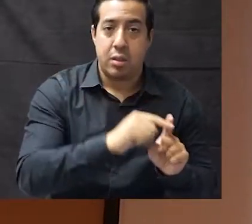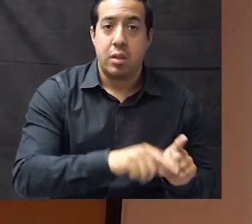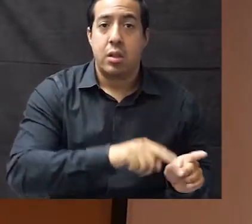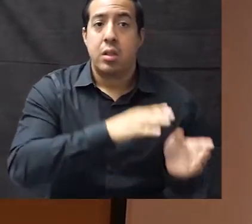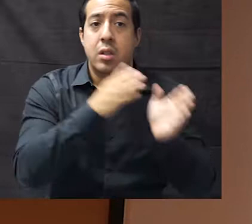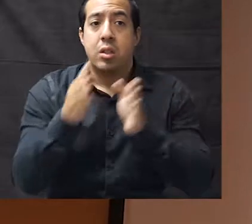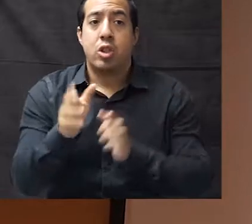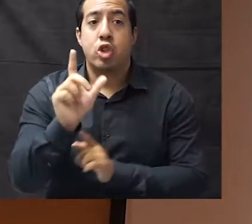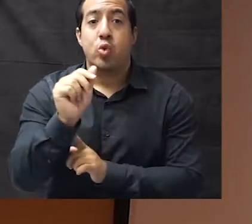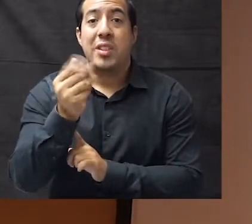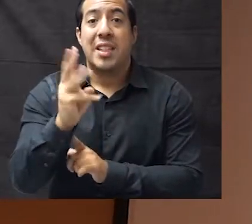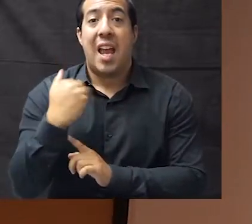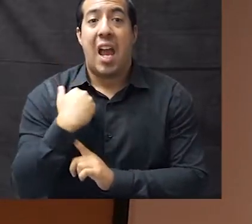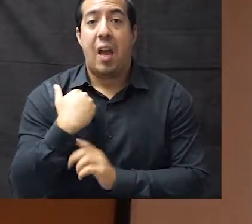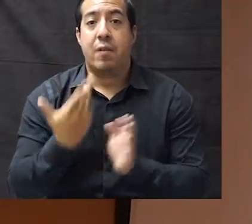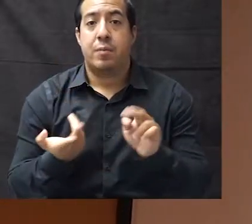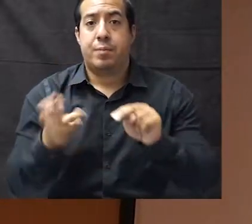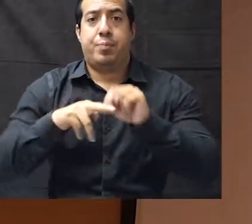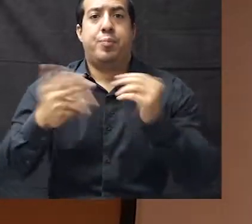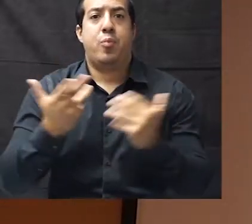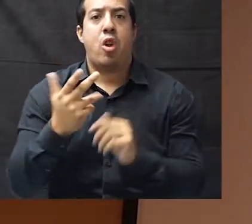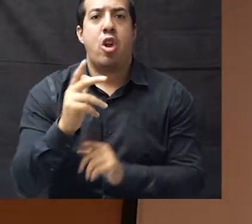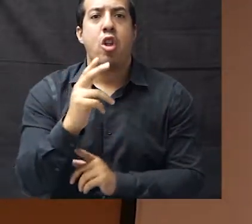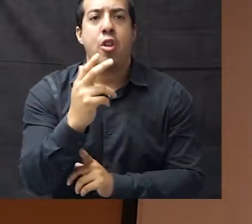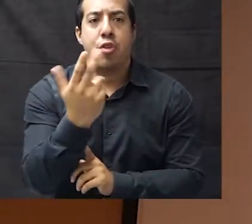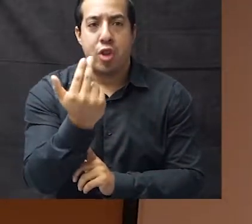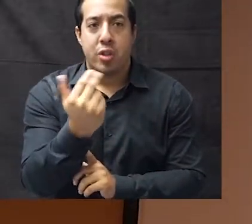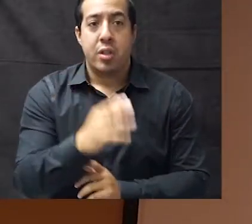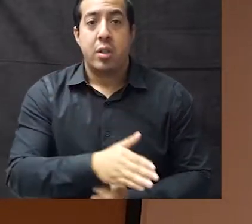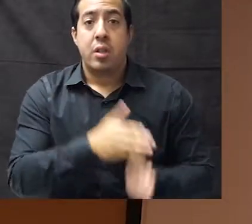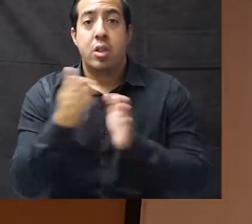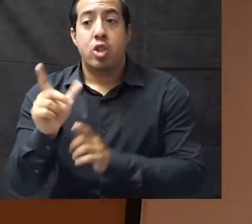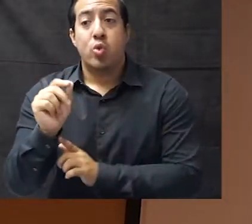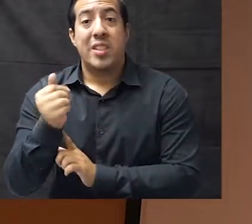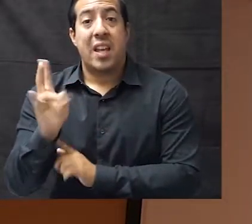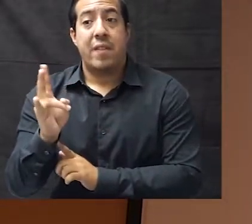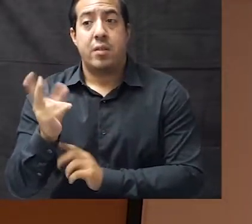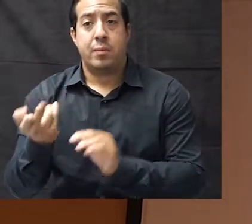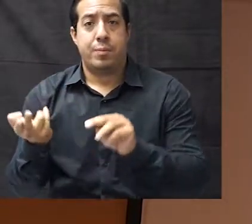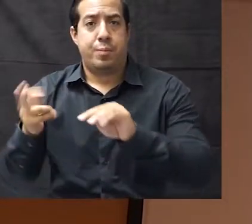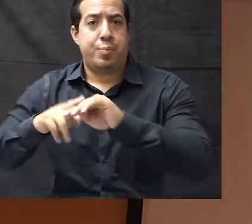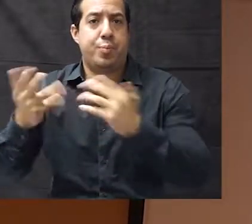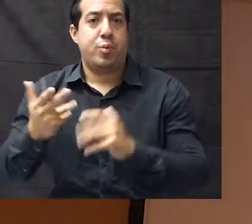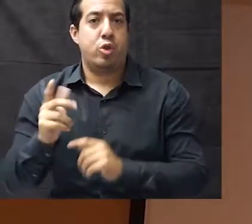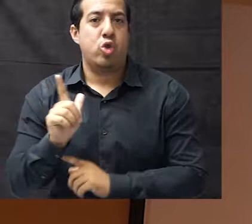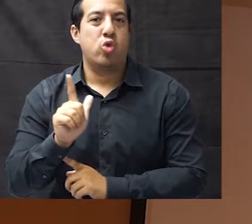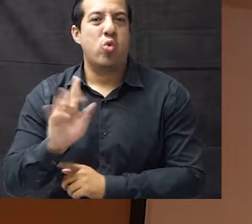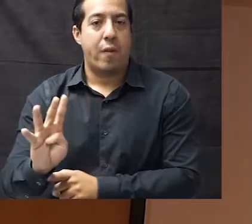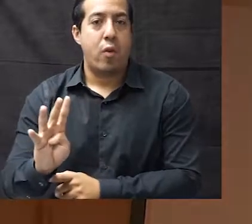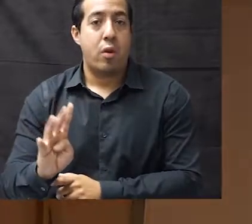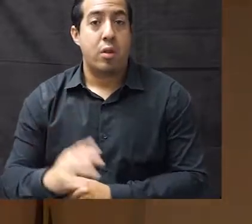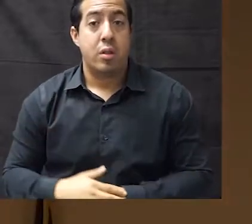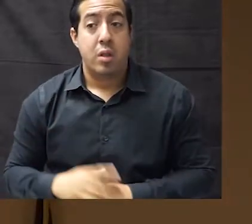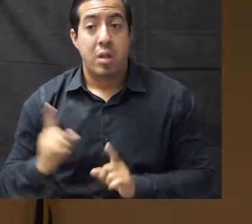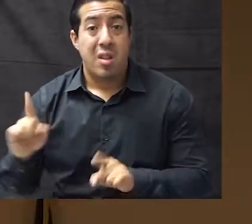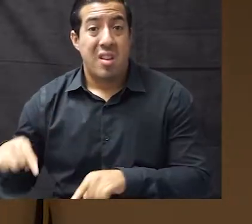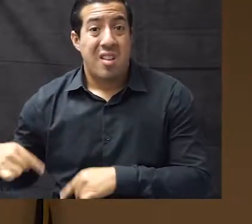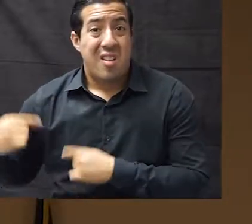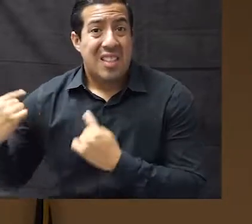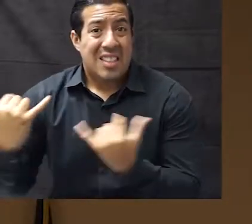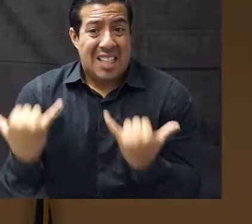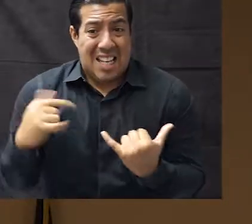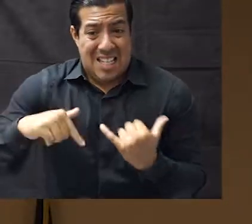case. In 2016, we had 13. In 2017, we had